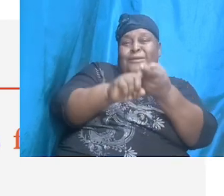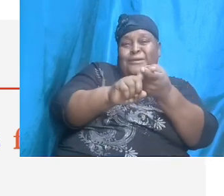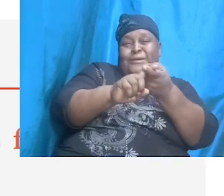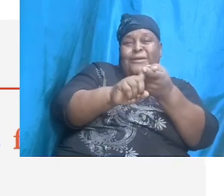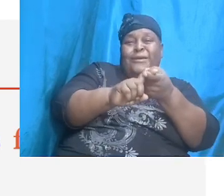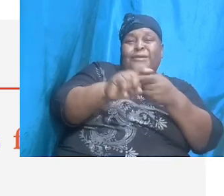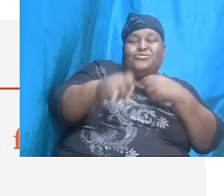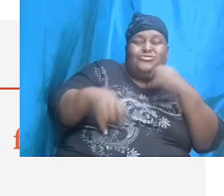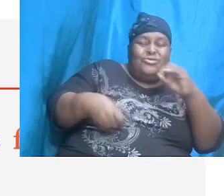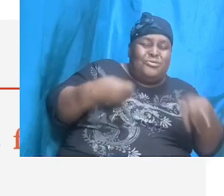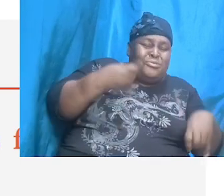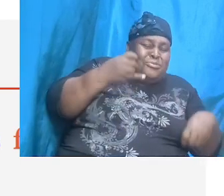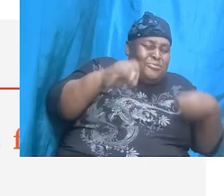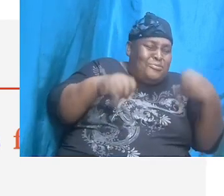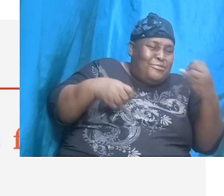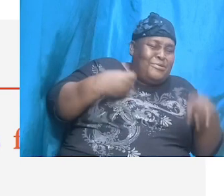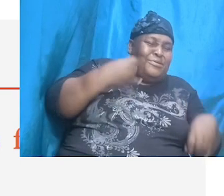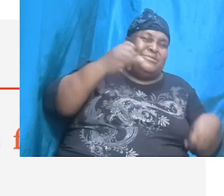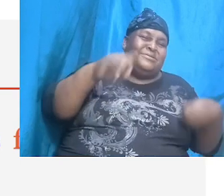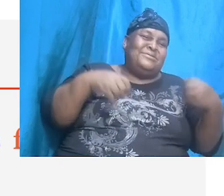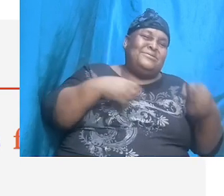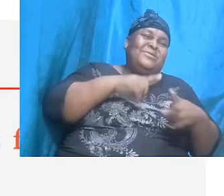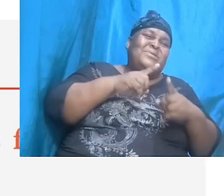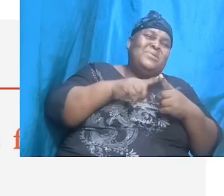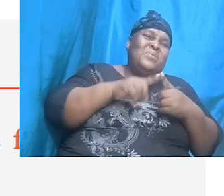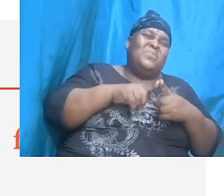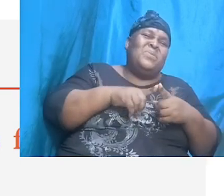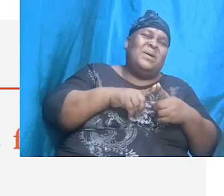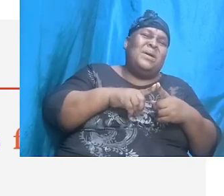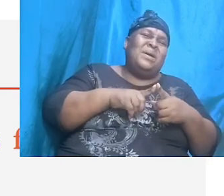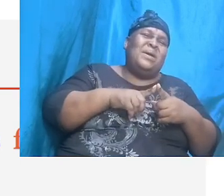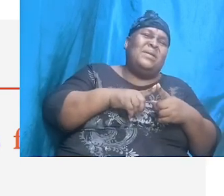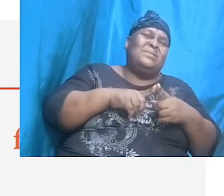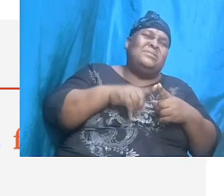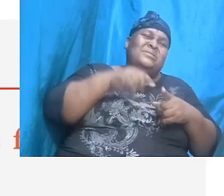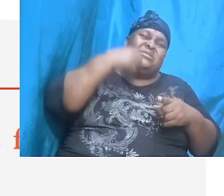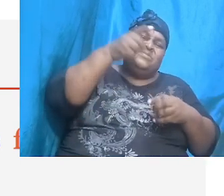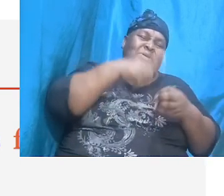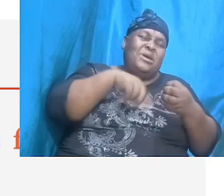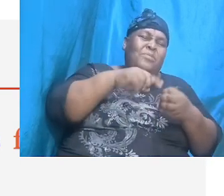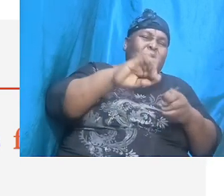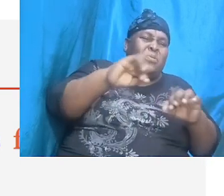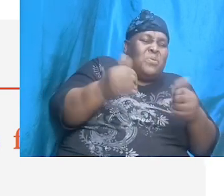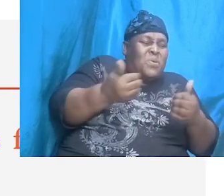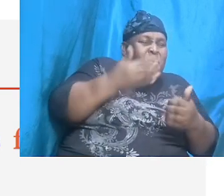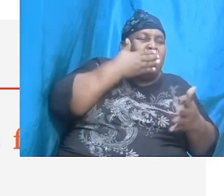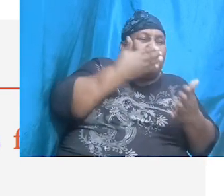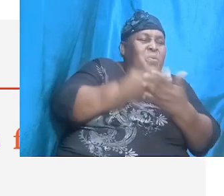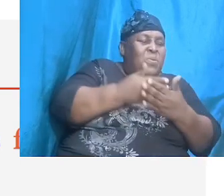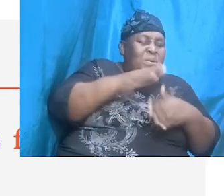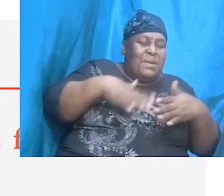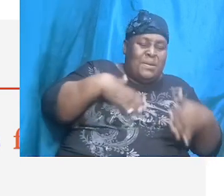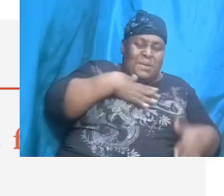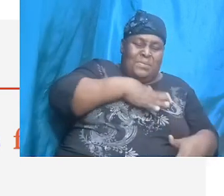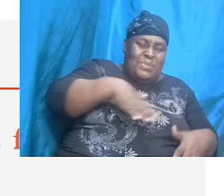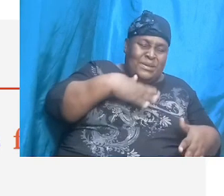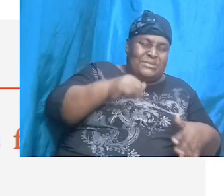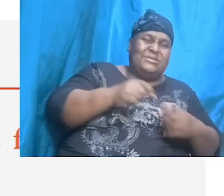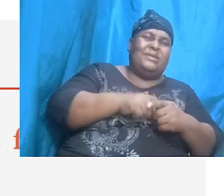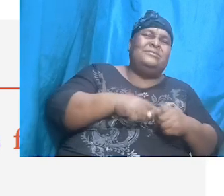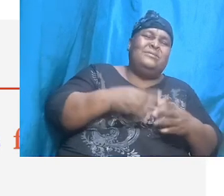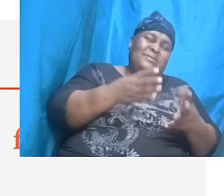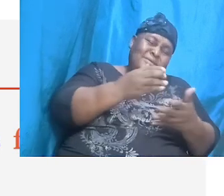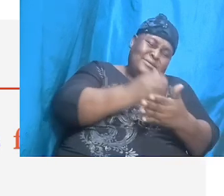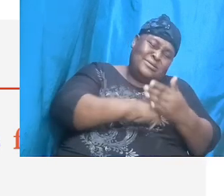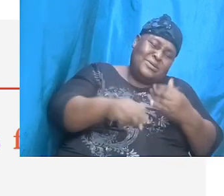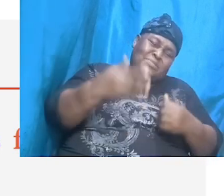means joyous. Amen. So we talk about how good and how pleasant it is. You're talking about something that God's won